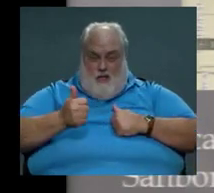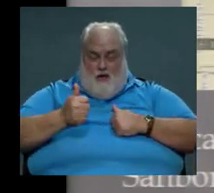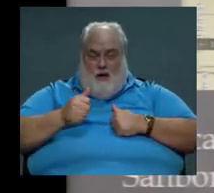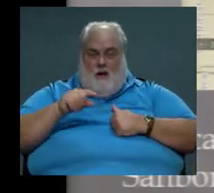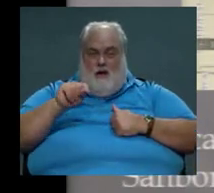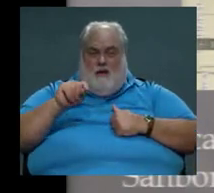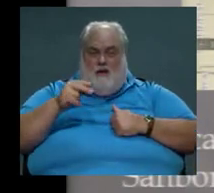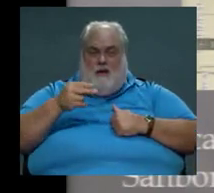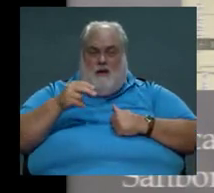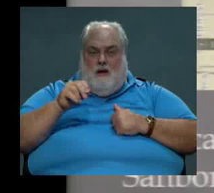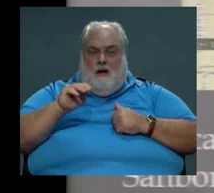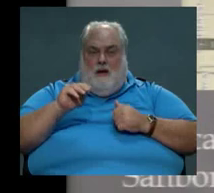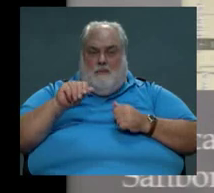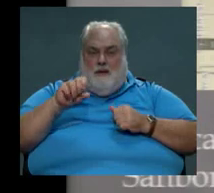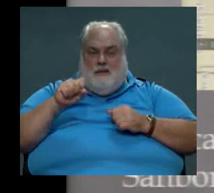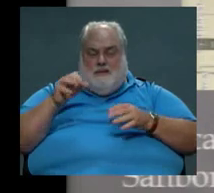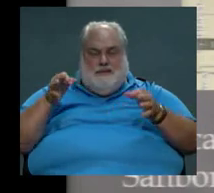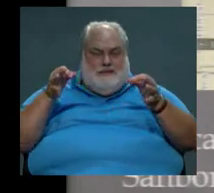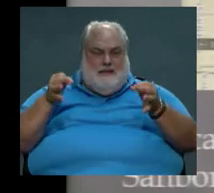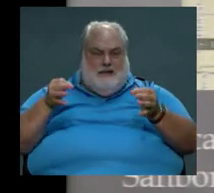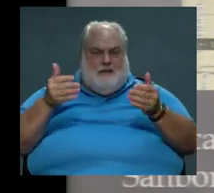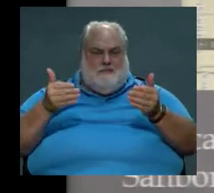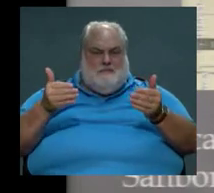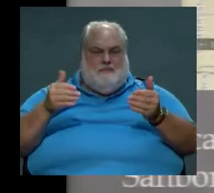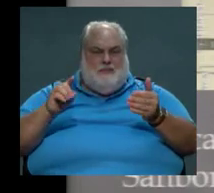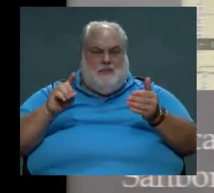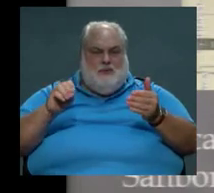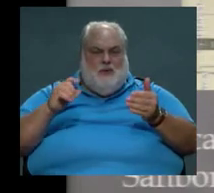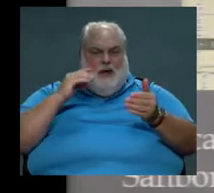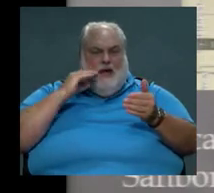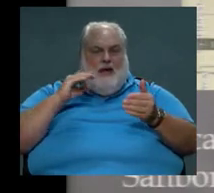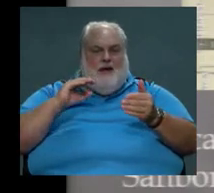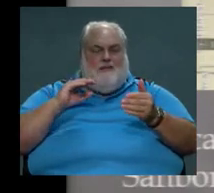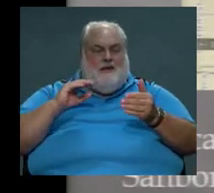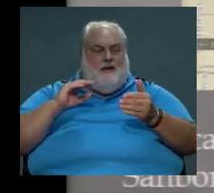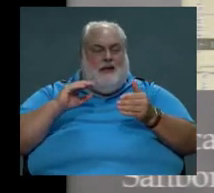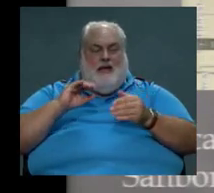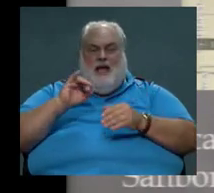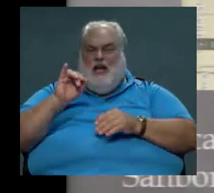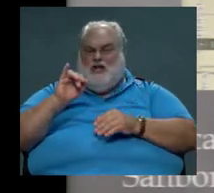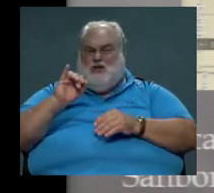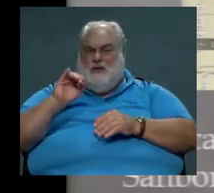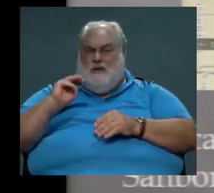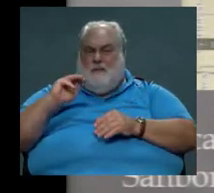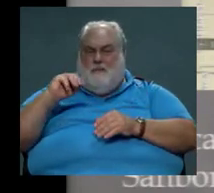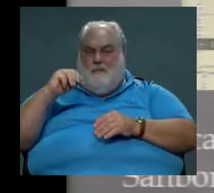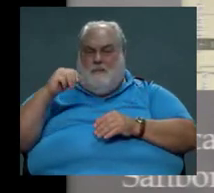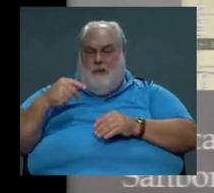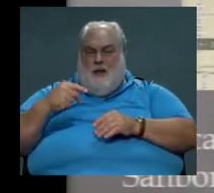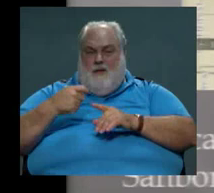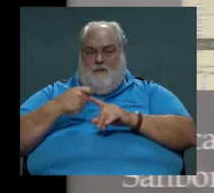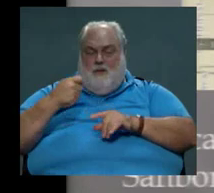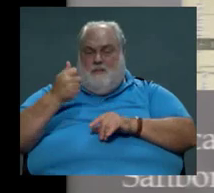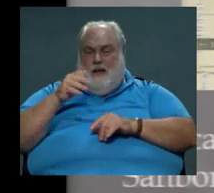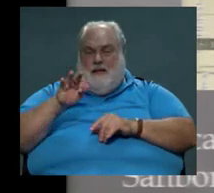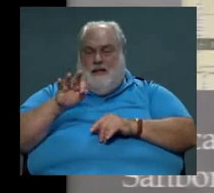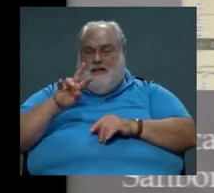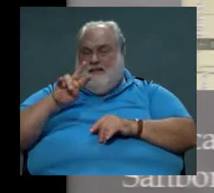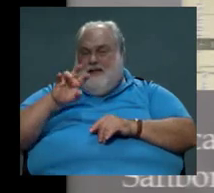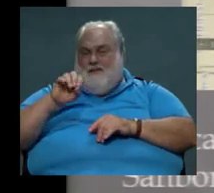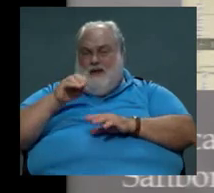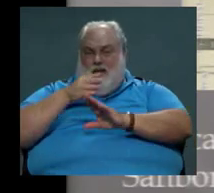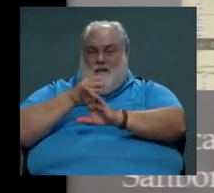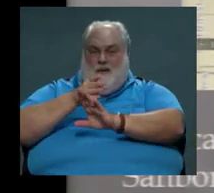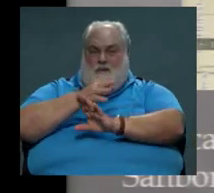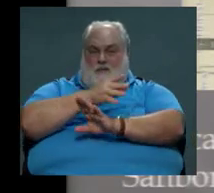Thomas decided to do. We have Sanborn maps, which are insurance maps from 1970 before.